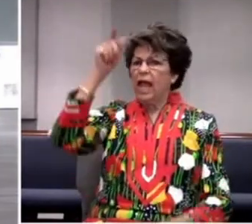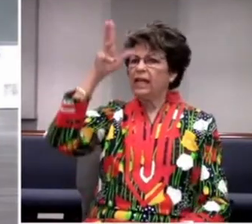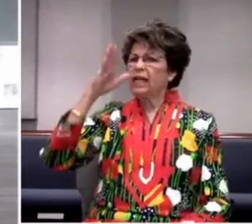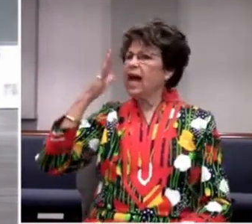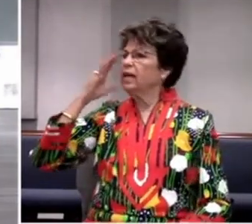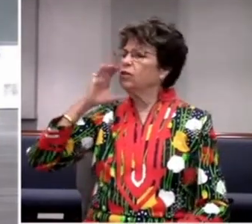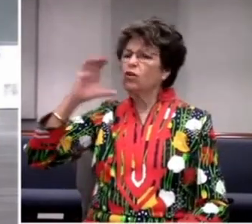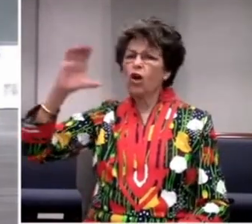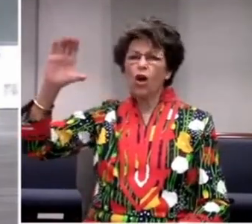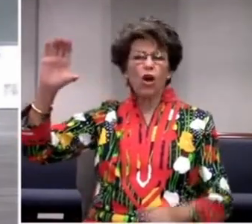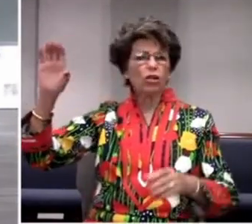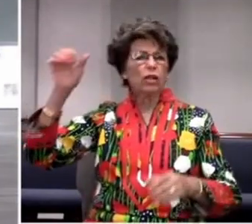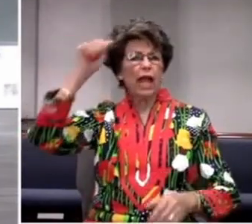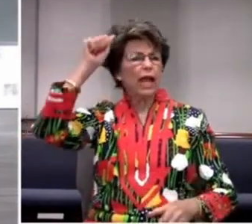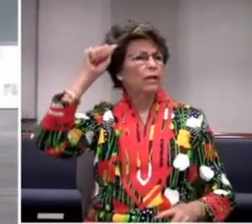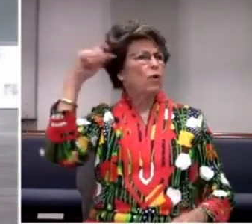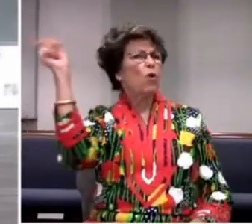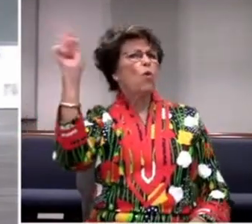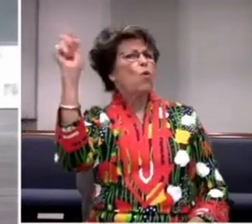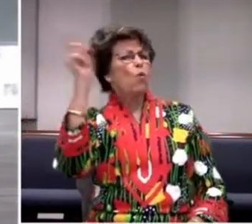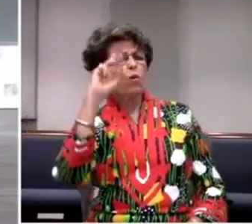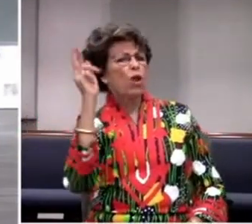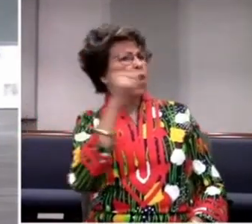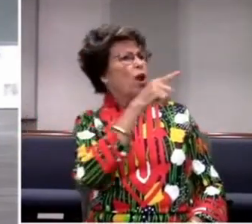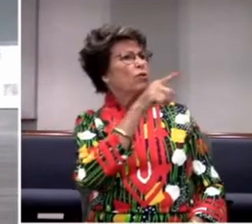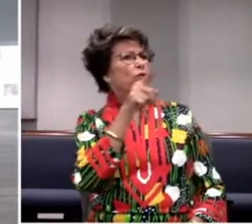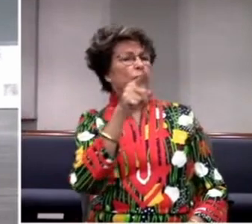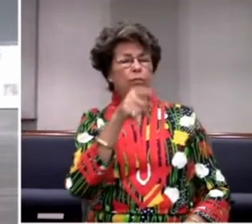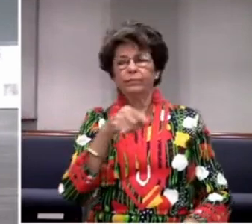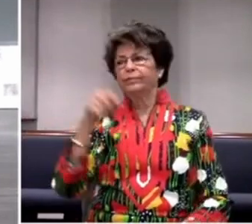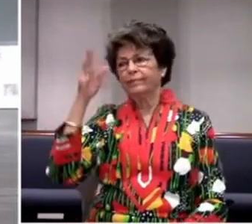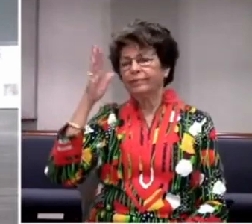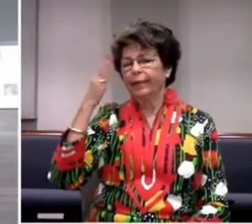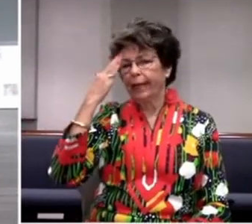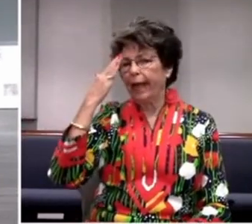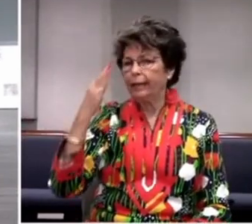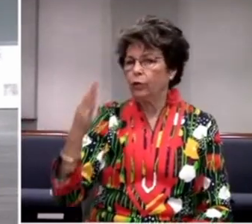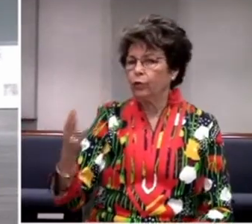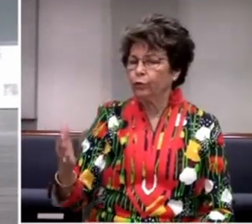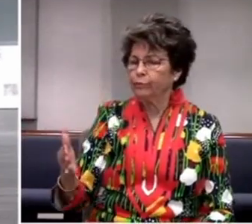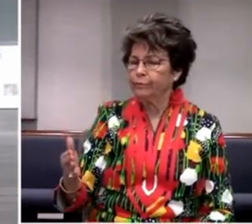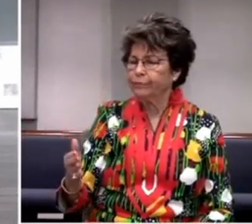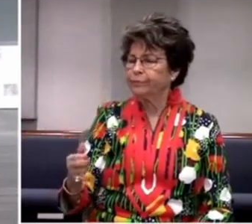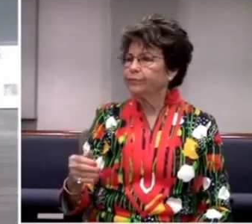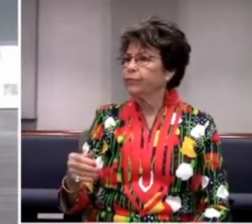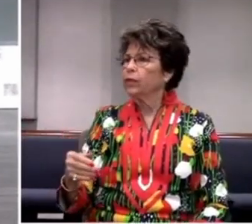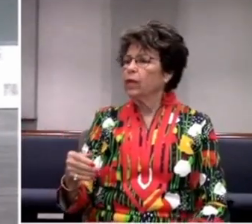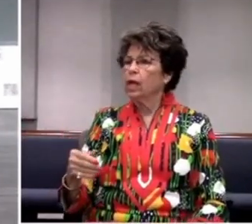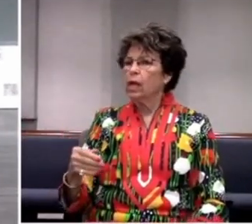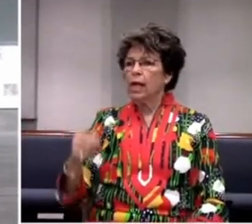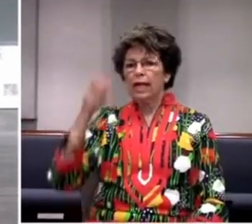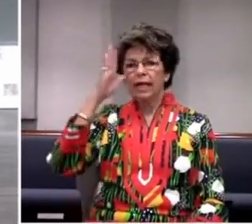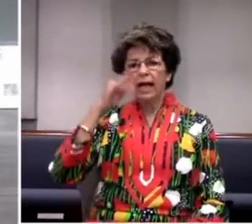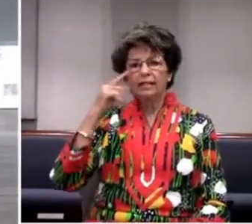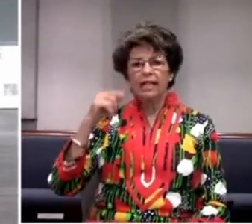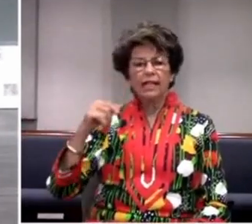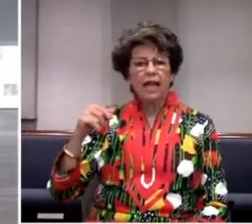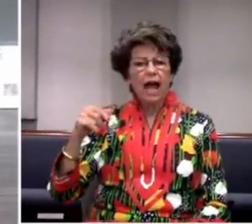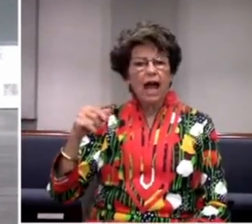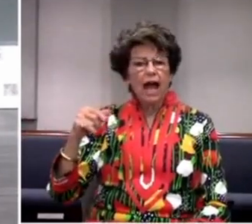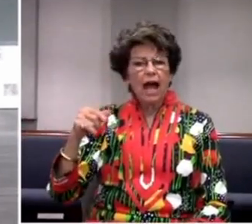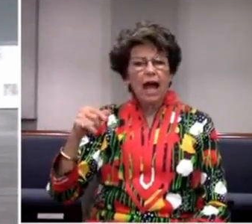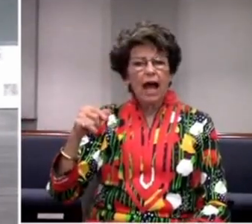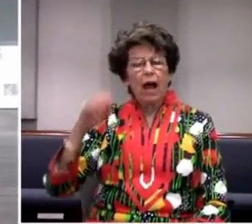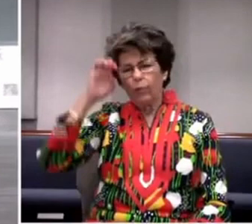"Where art thou?" God knew where they were. And he said, "I heard thy voice in the